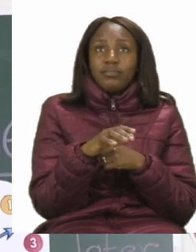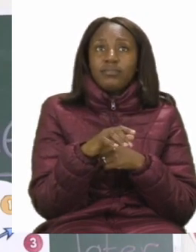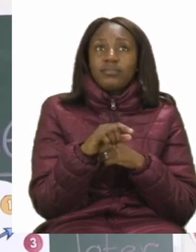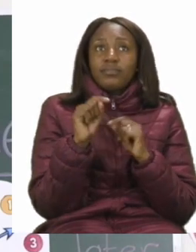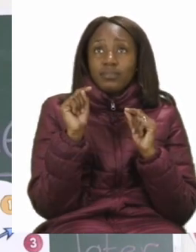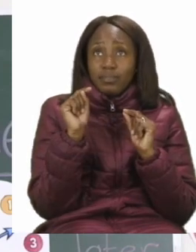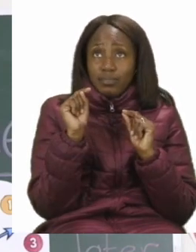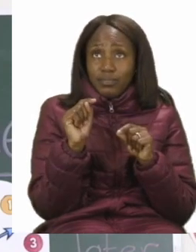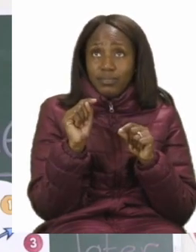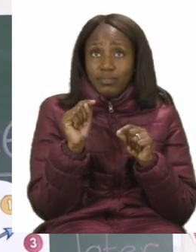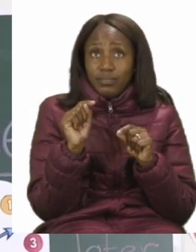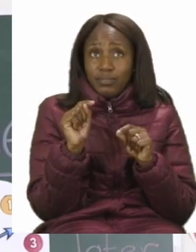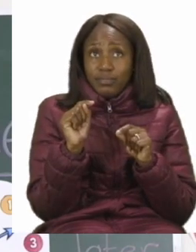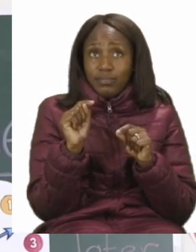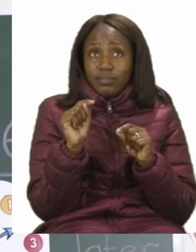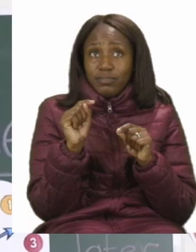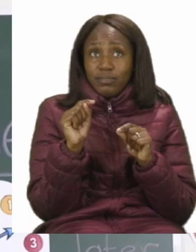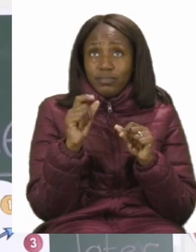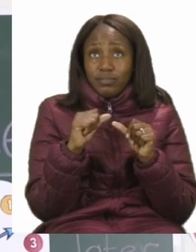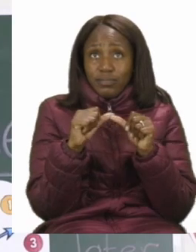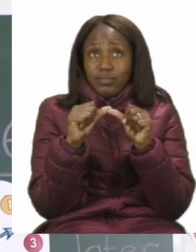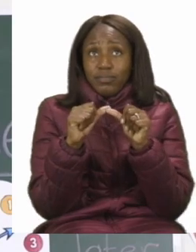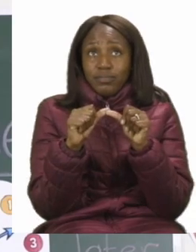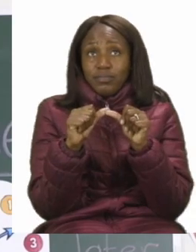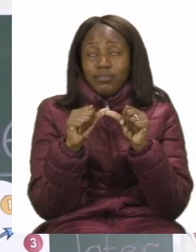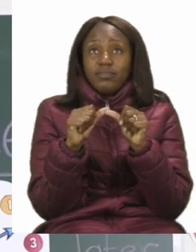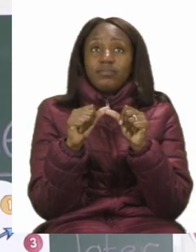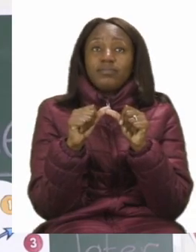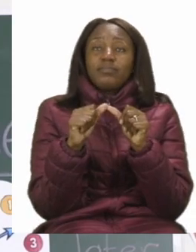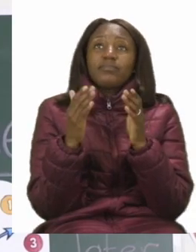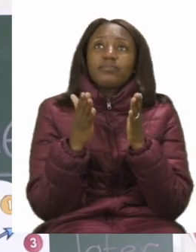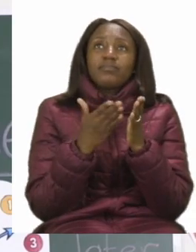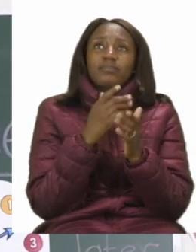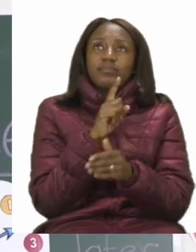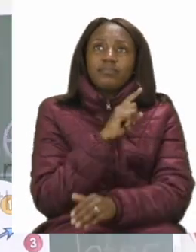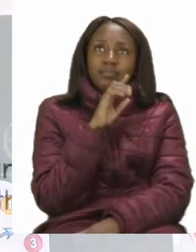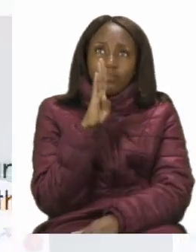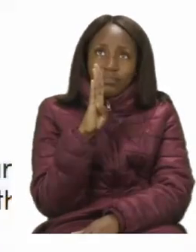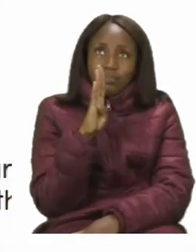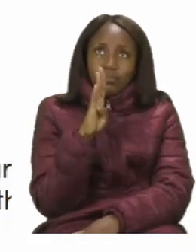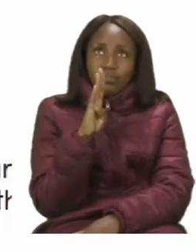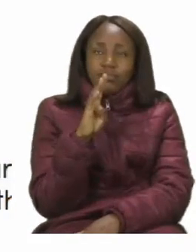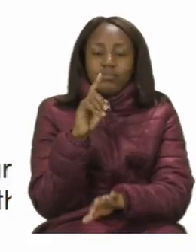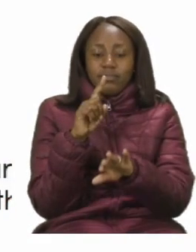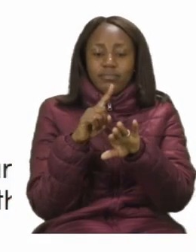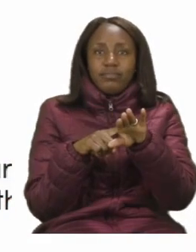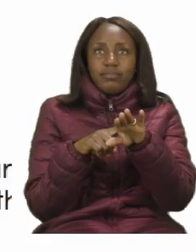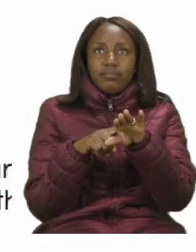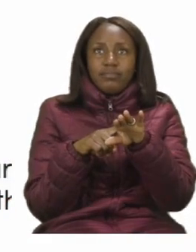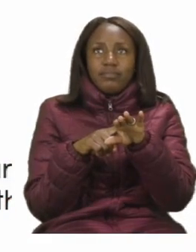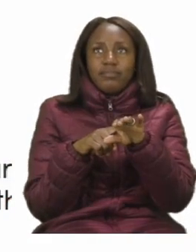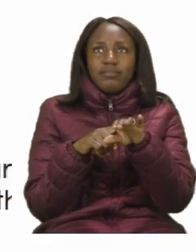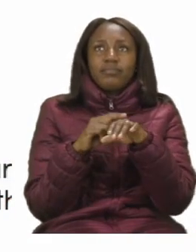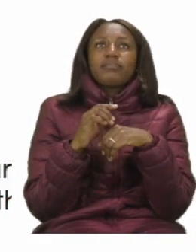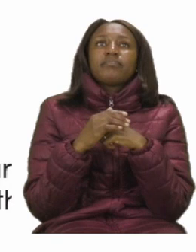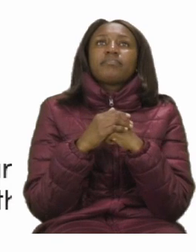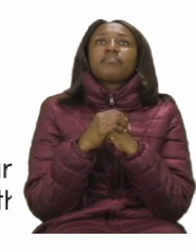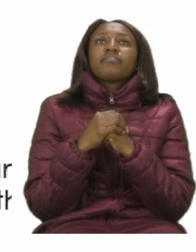more while we go to the next topic on page 14 in your